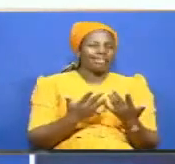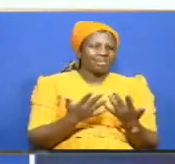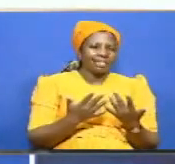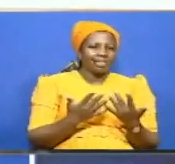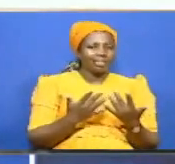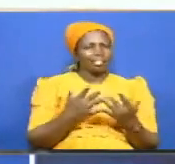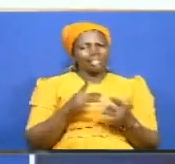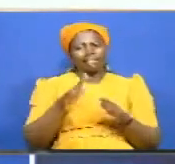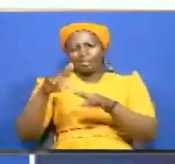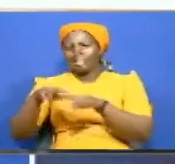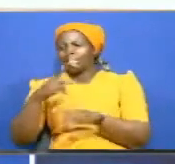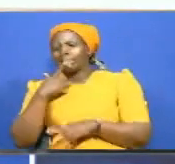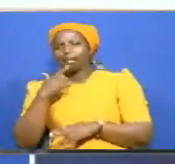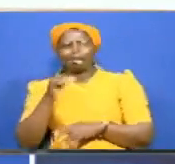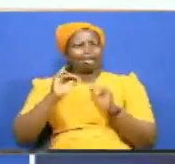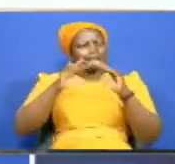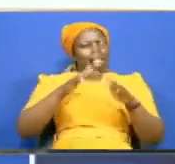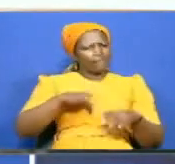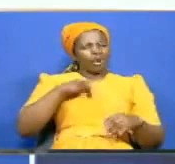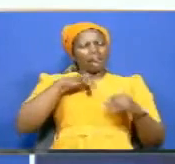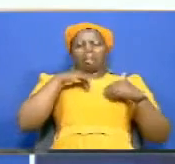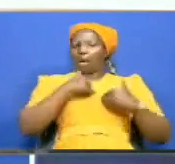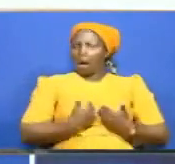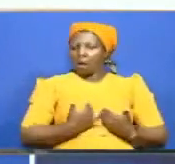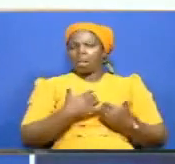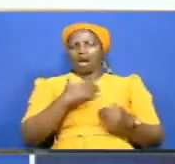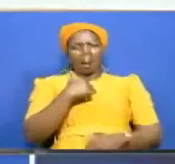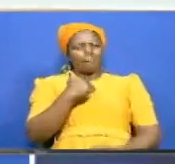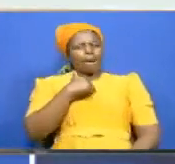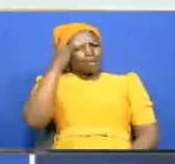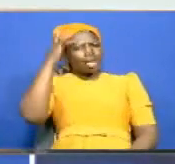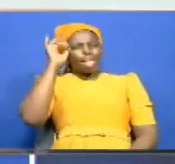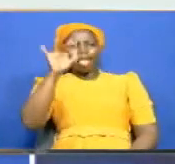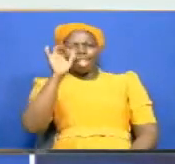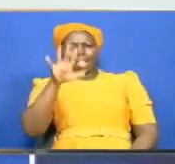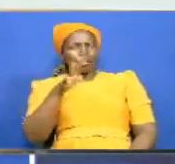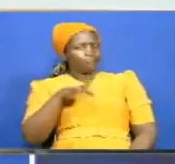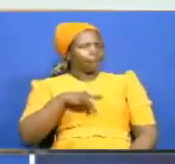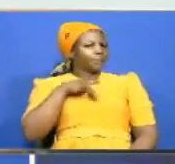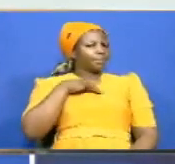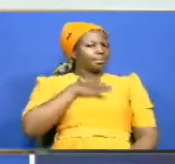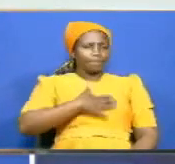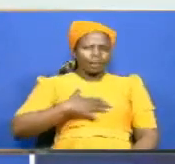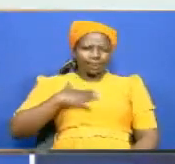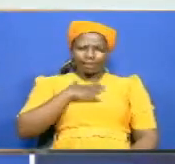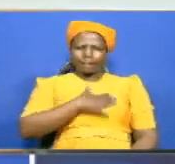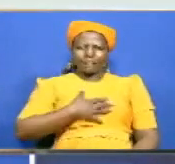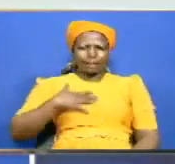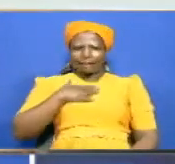feel tired, I'm having a headache." Don't just assume. Let them get checked.